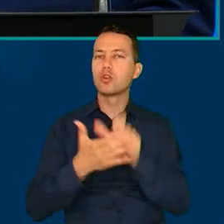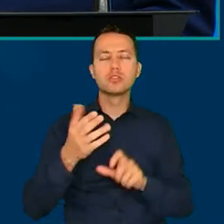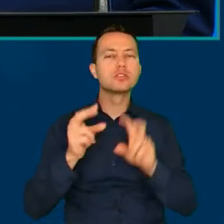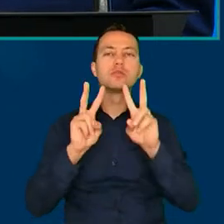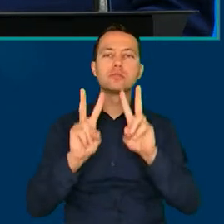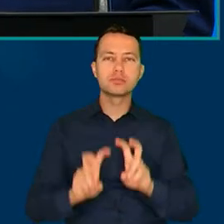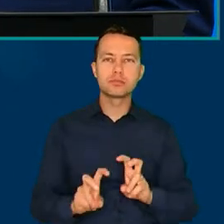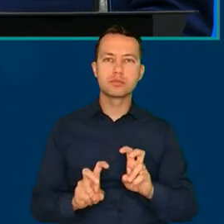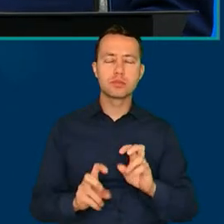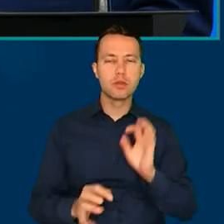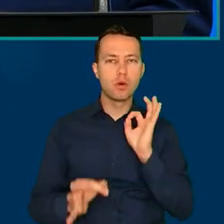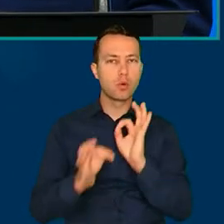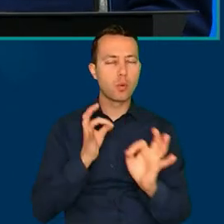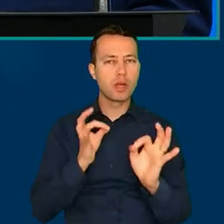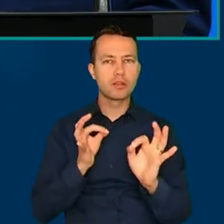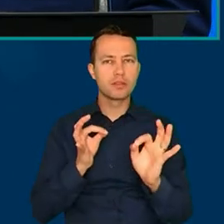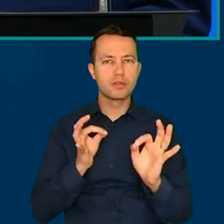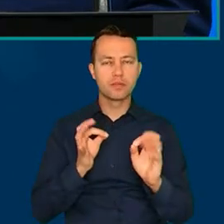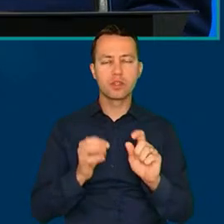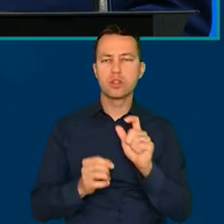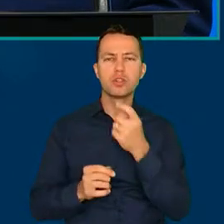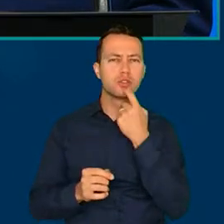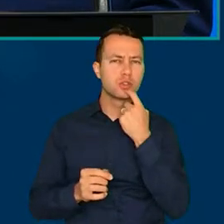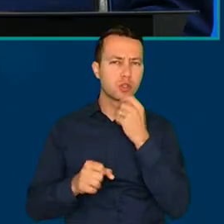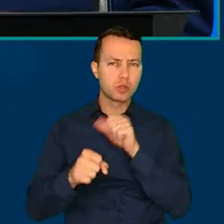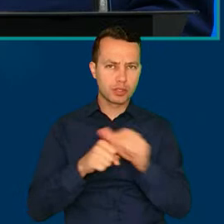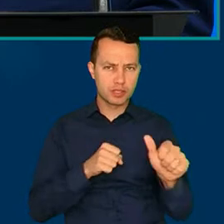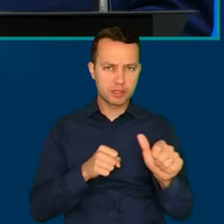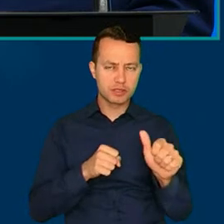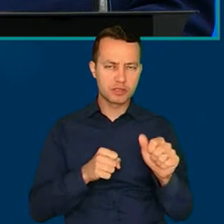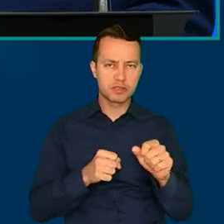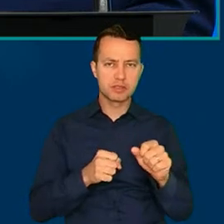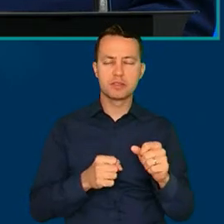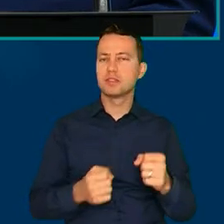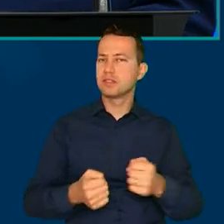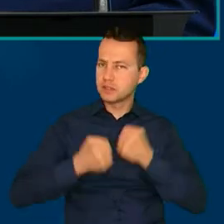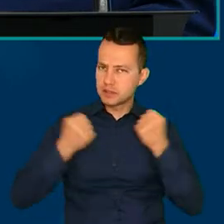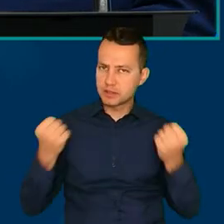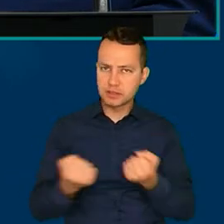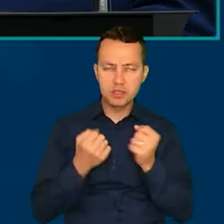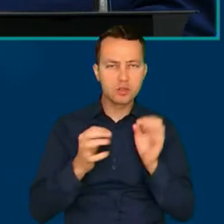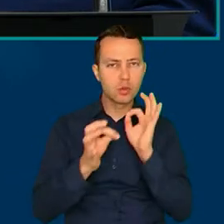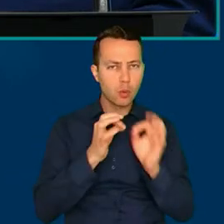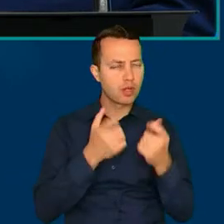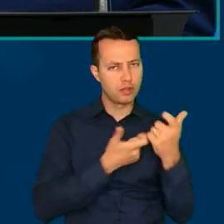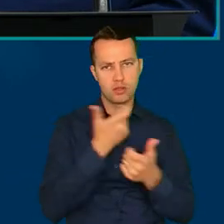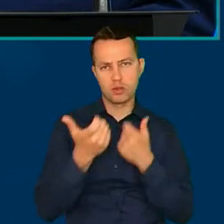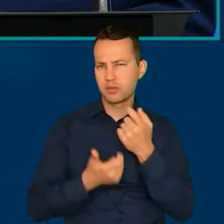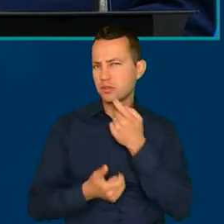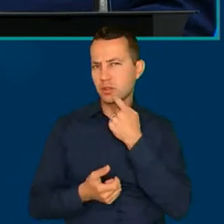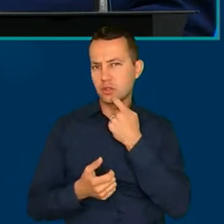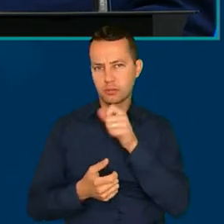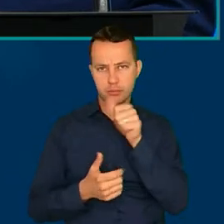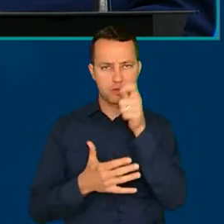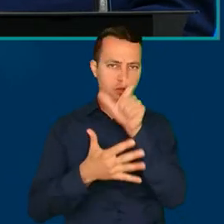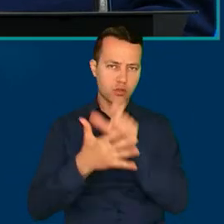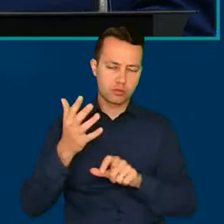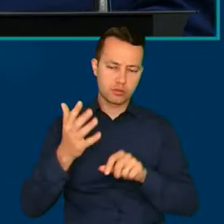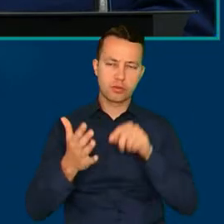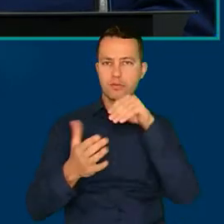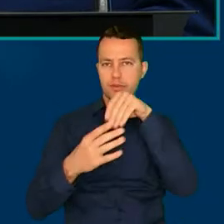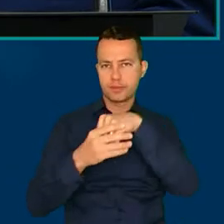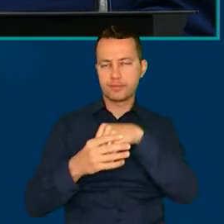chapter discusses in detail what is the due diligence in business operation. That is a